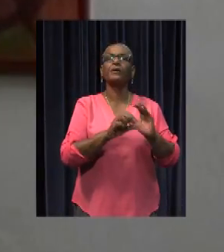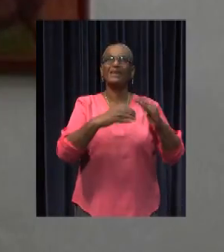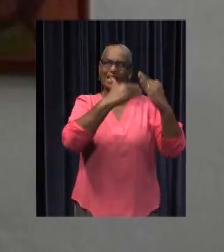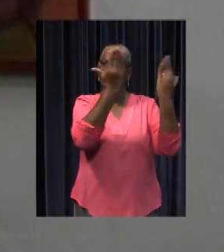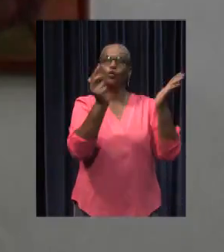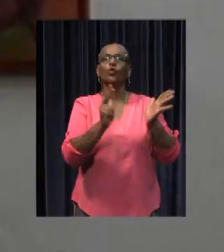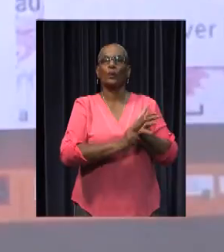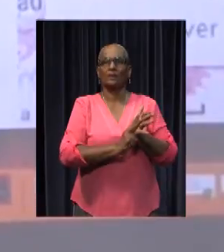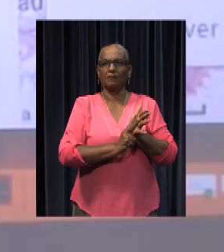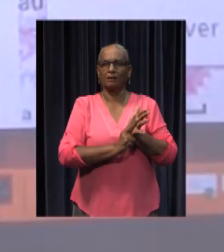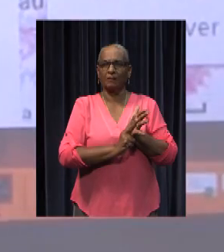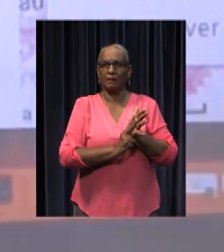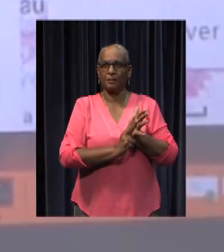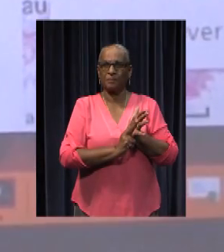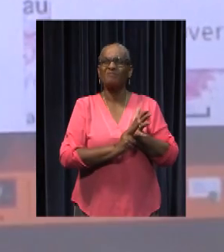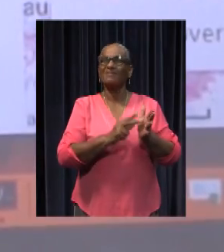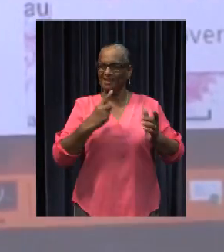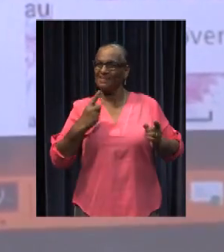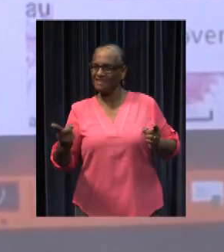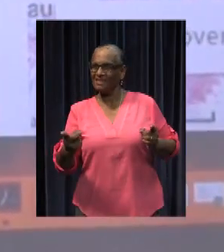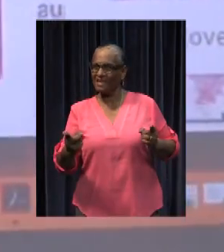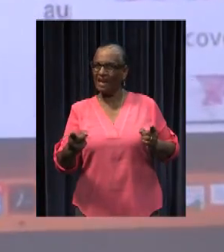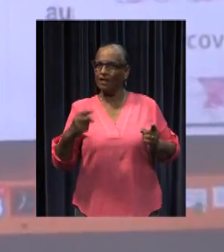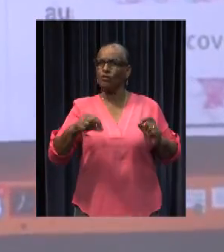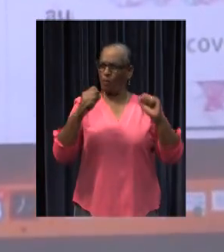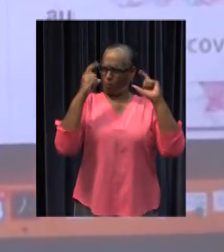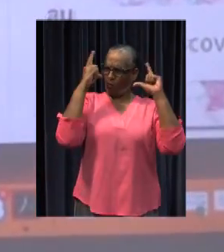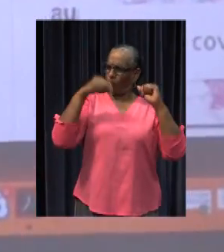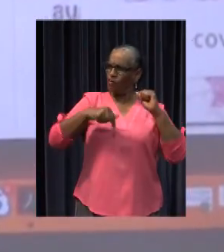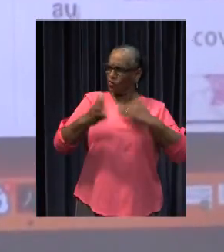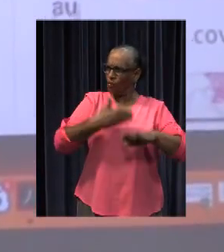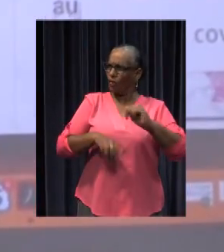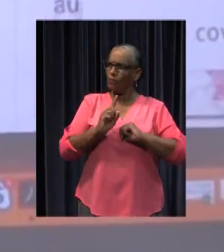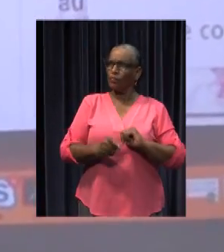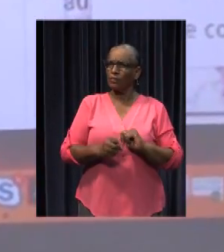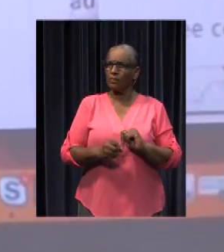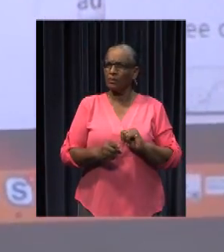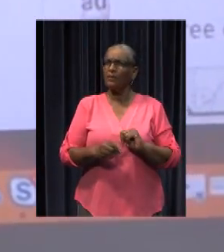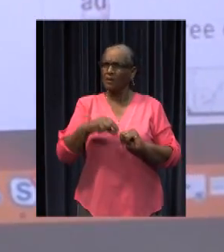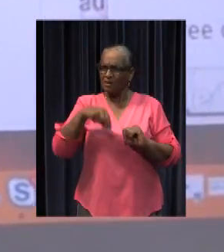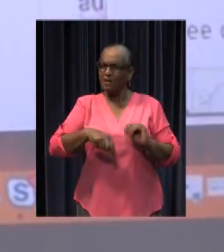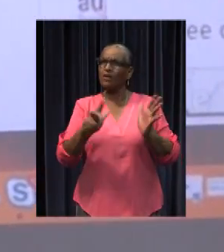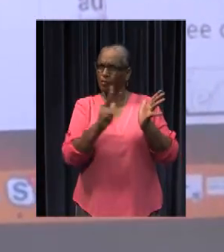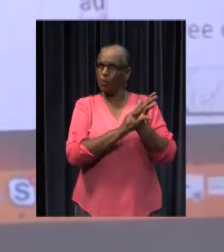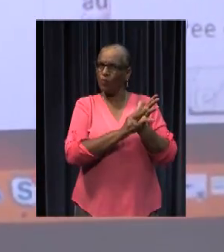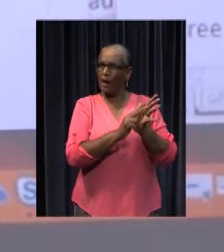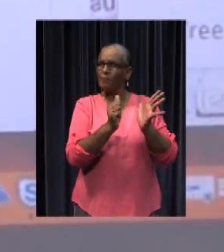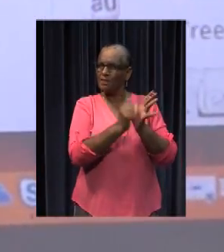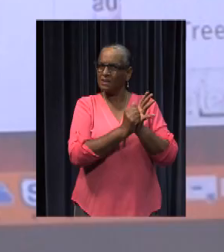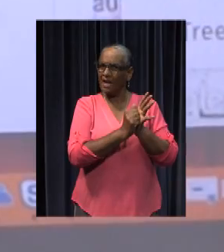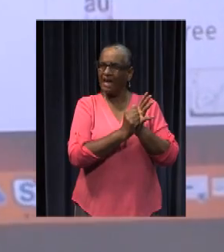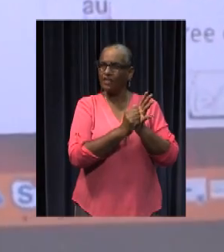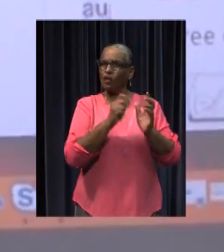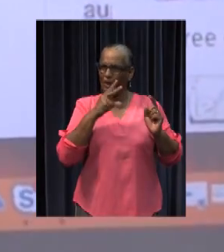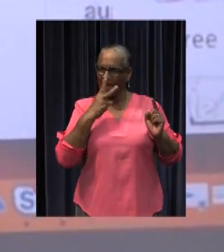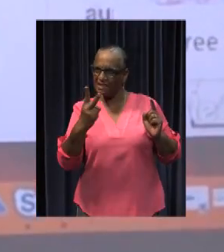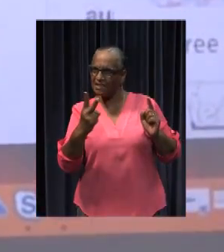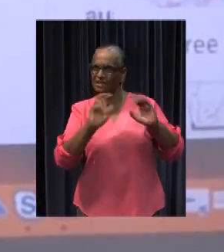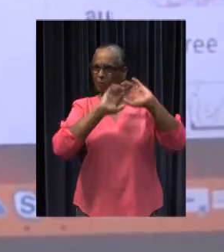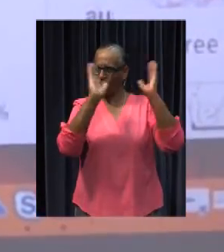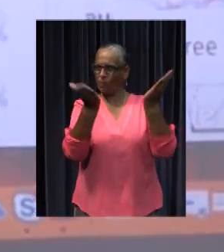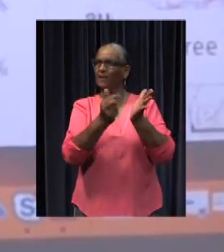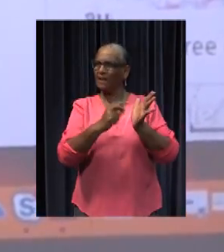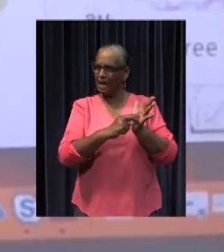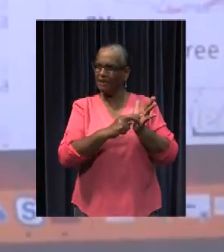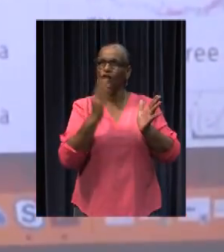in Suriname about the draft nature law. He says that awareness needs to take place. The website of